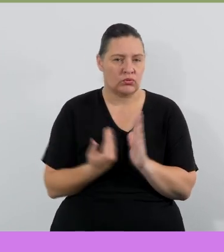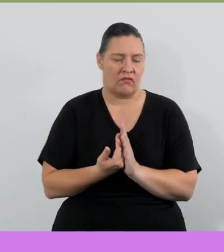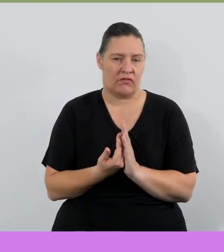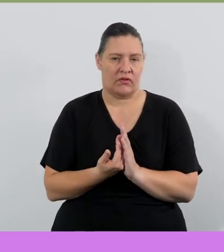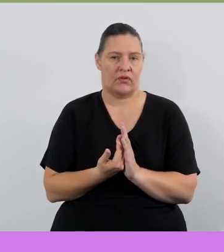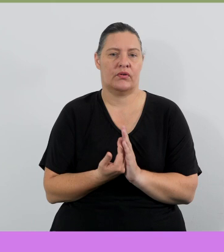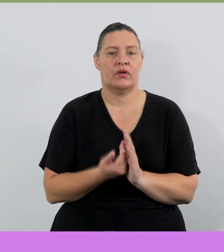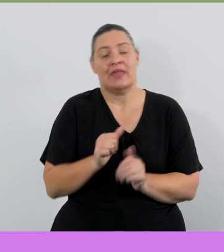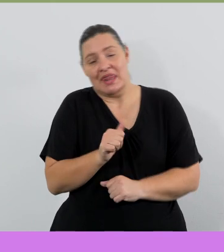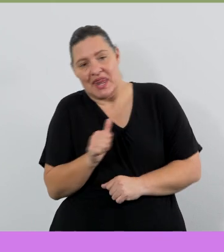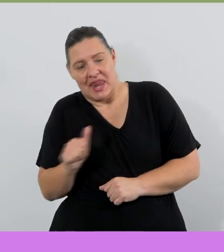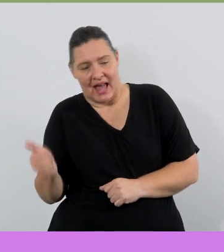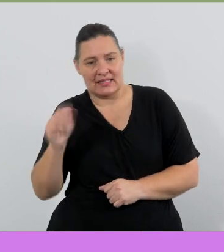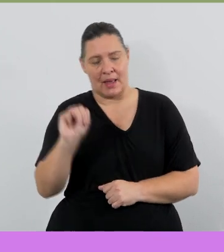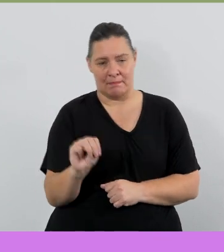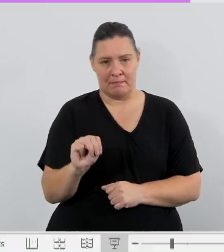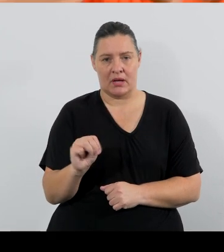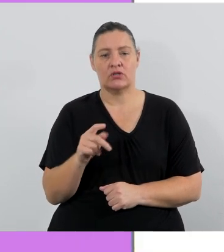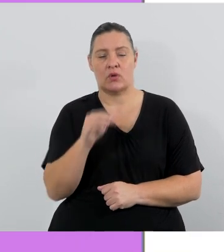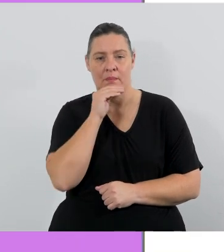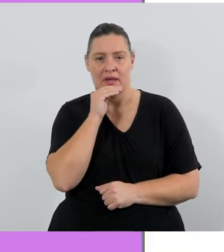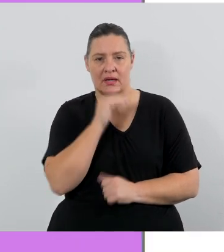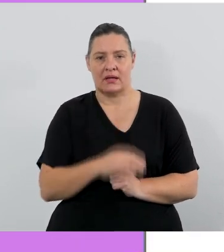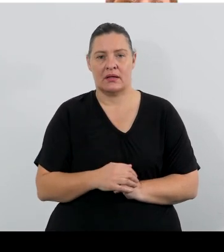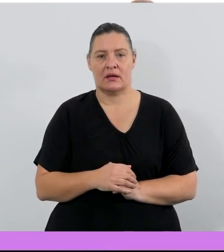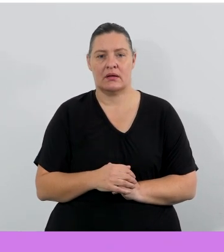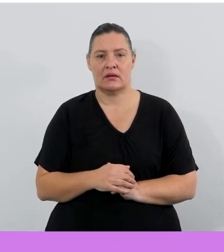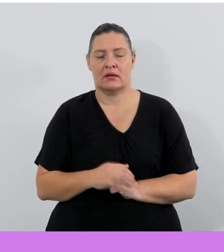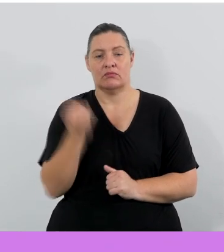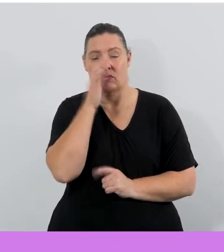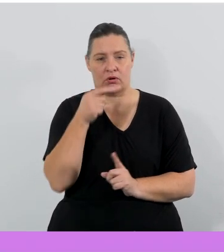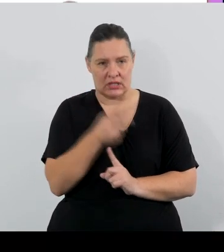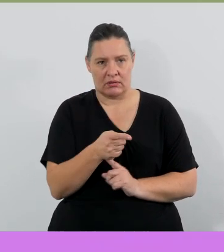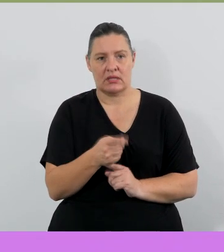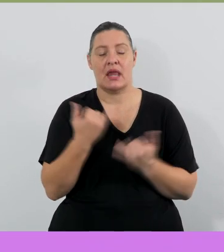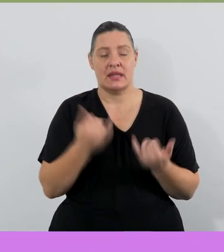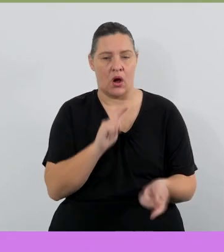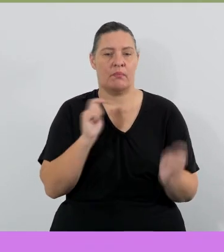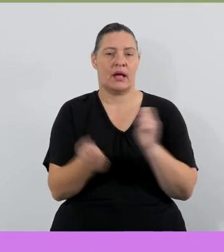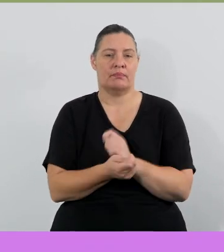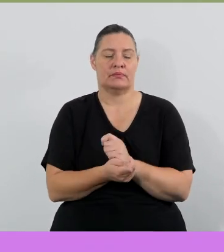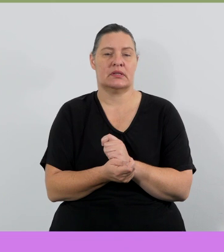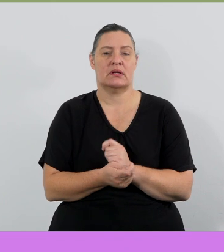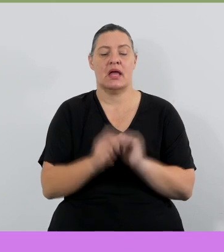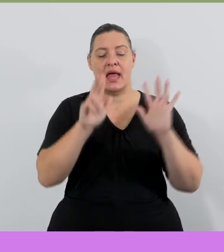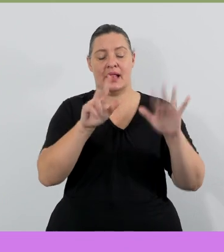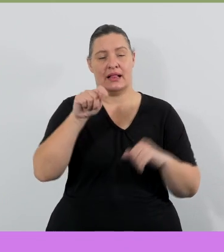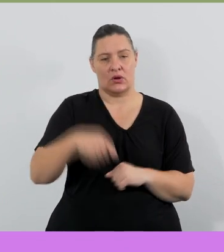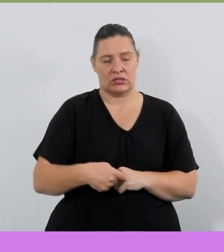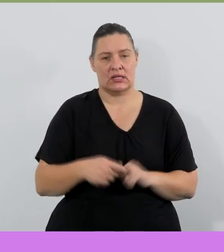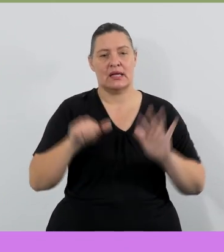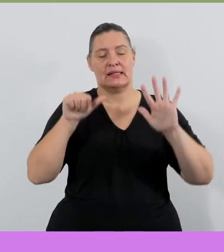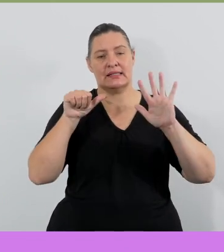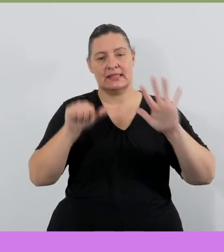off to the next meter. So that becomes, sorry about that, that now becomes